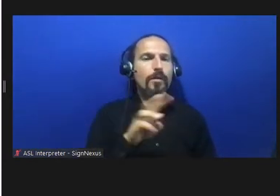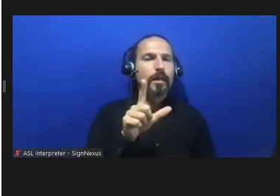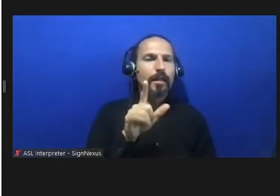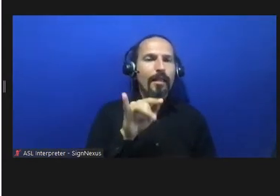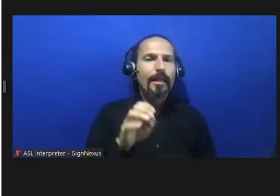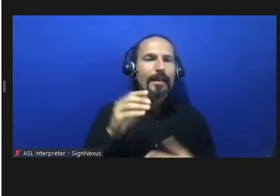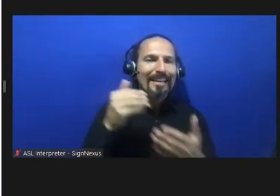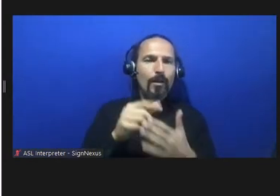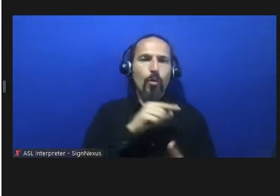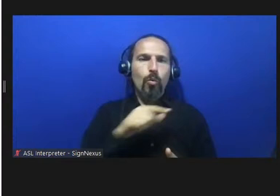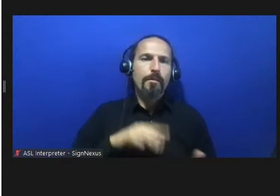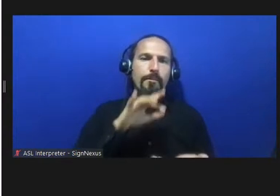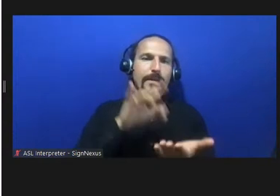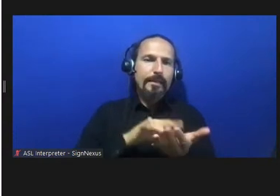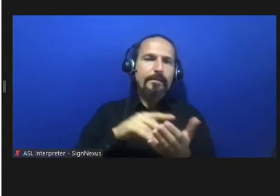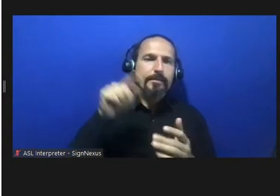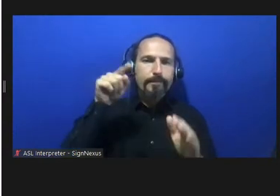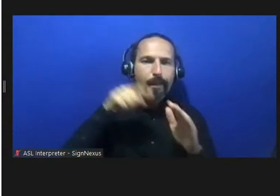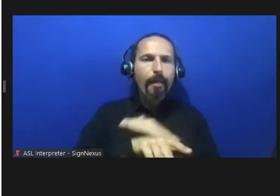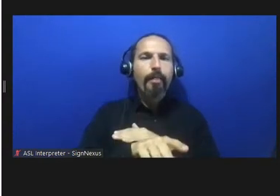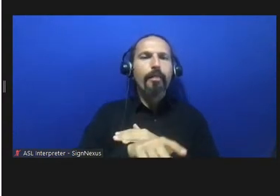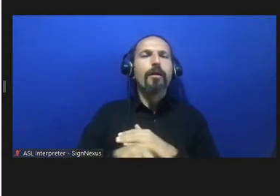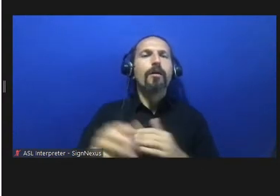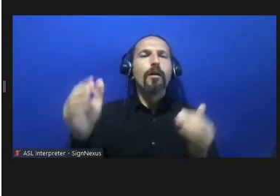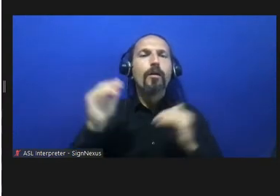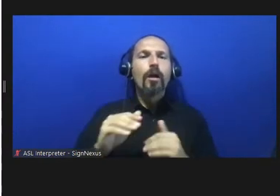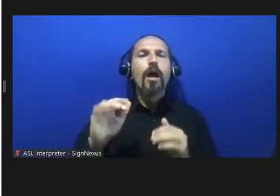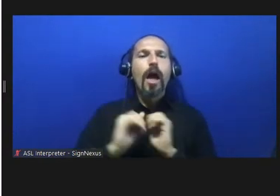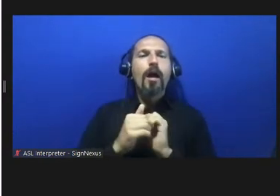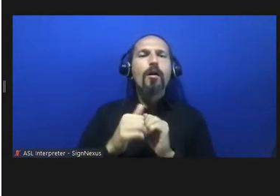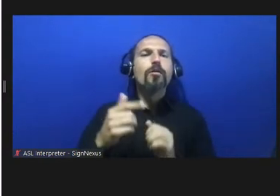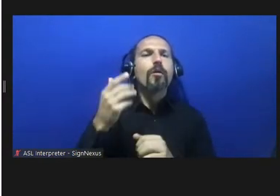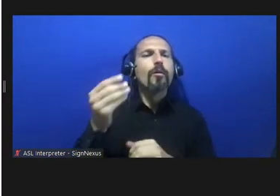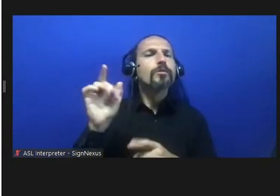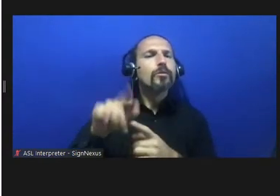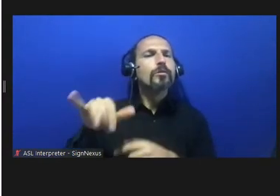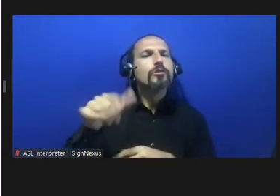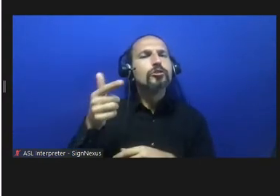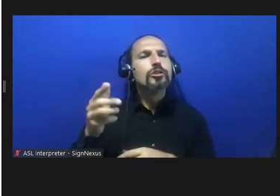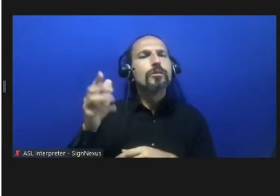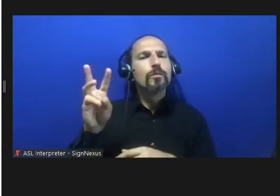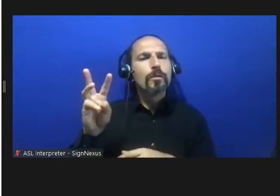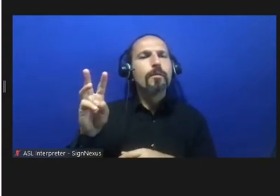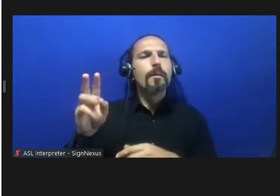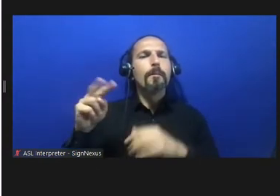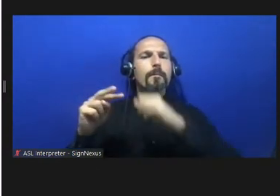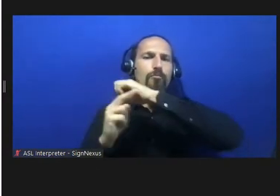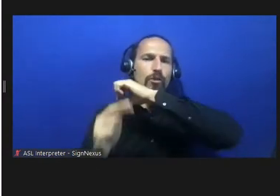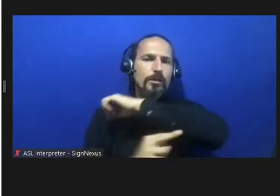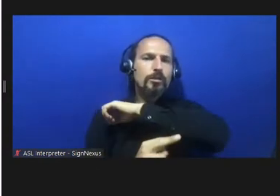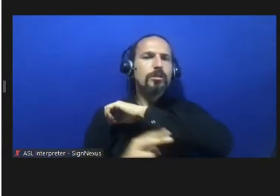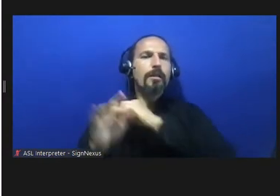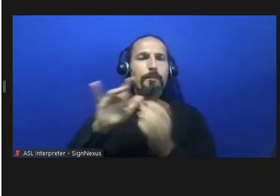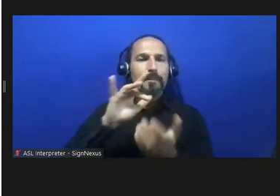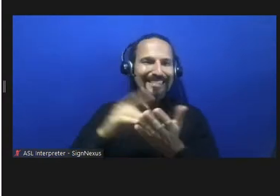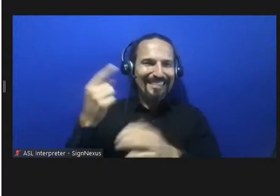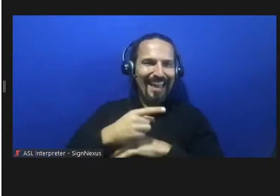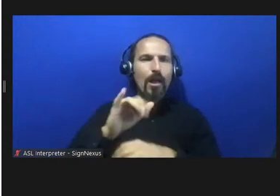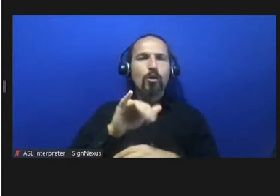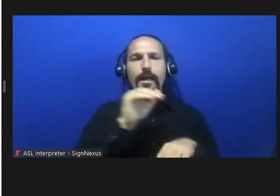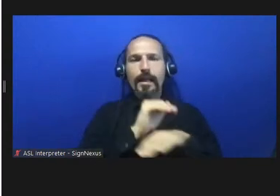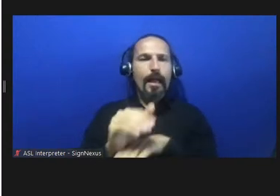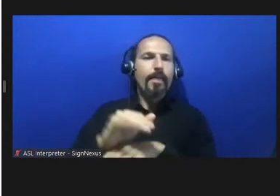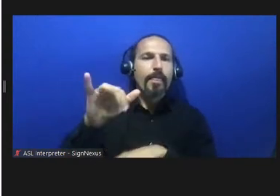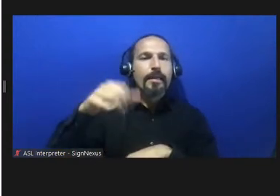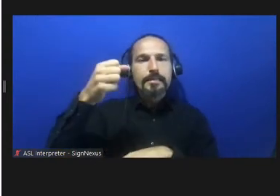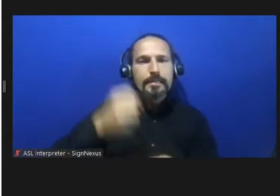midtown tunnel in the midday approaches to the westbound george washington bridge on i-95 also in the mid-day and in the evening the southbound